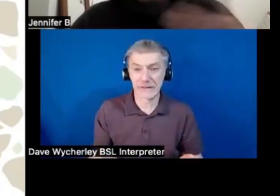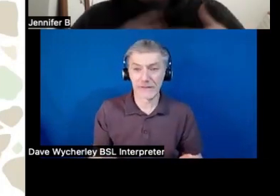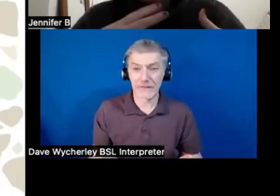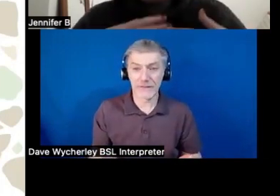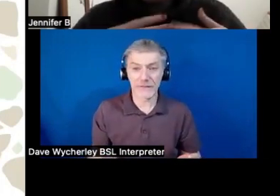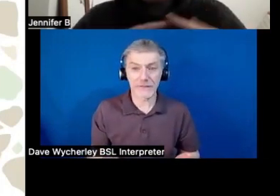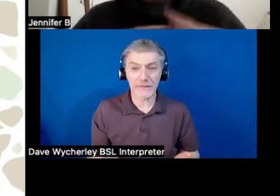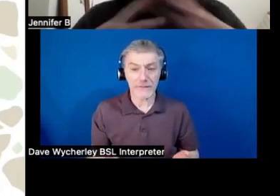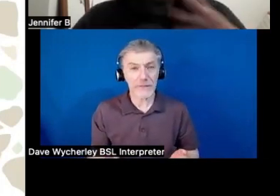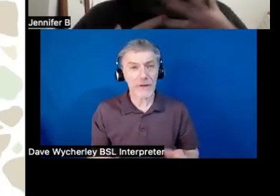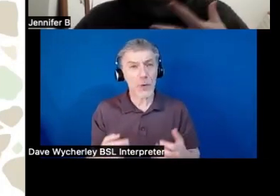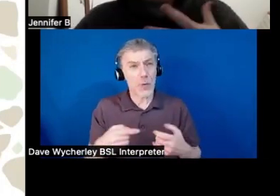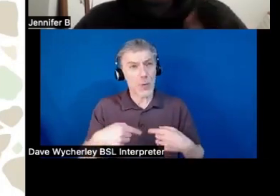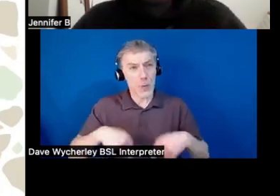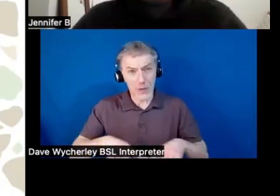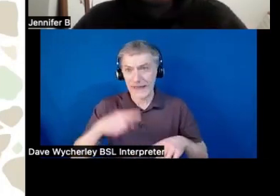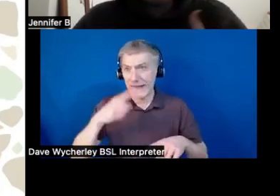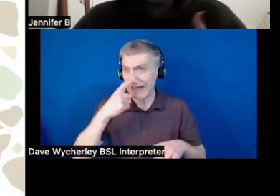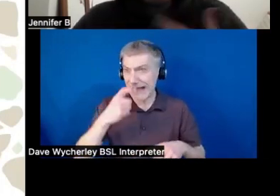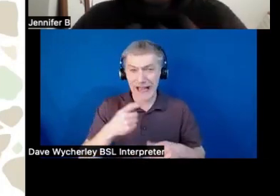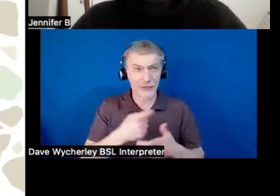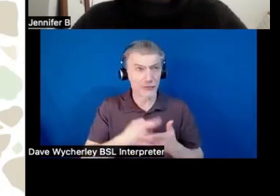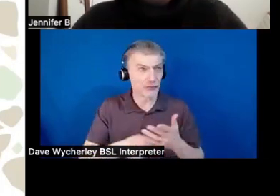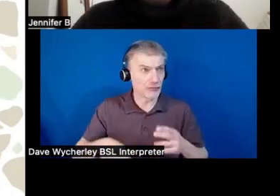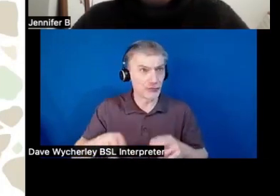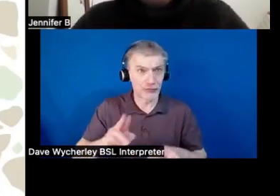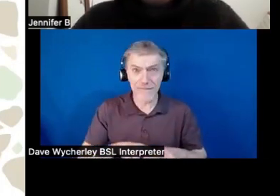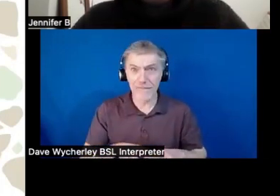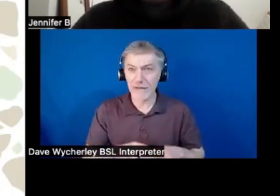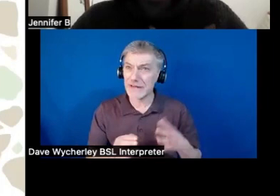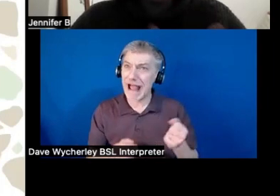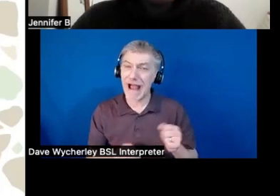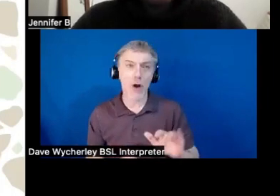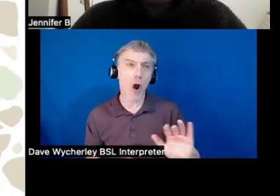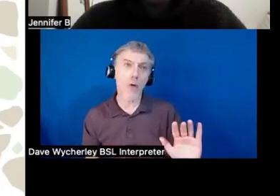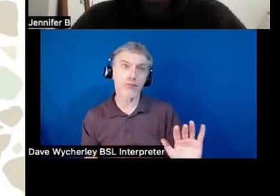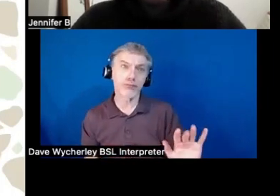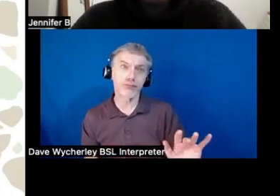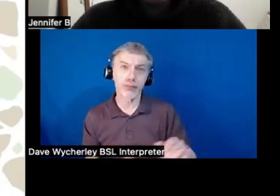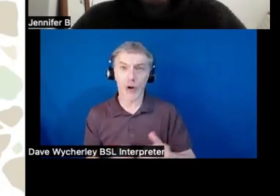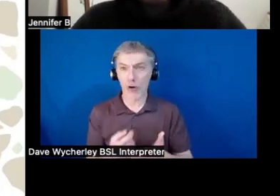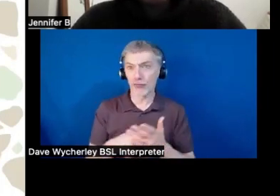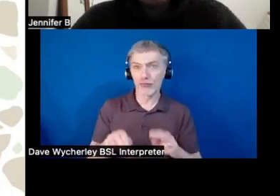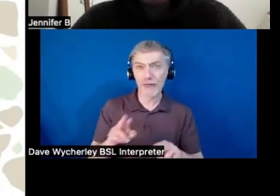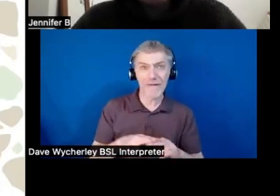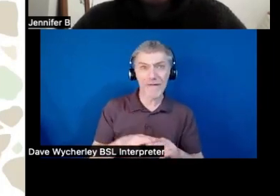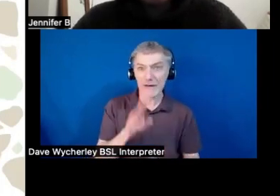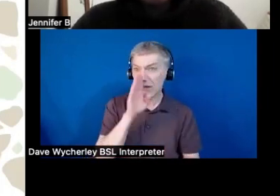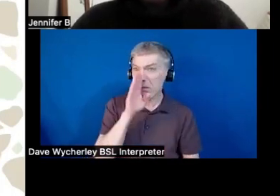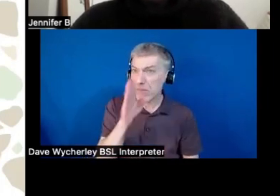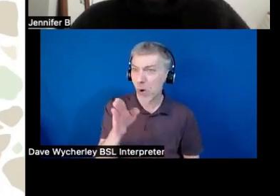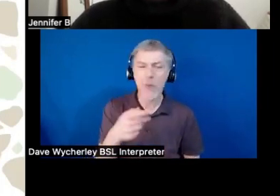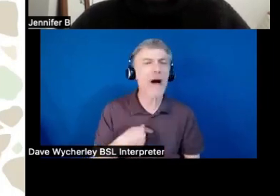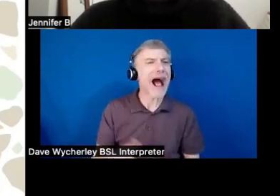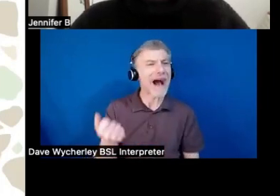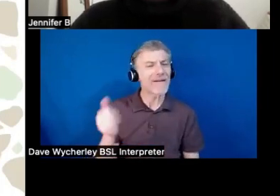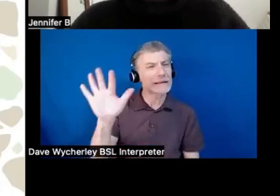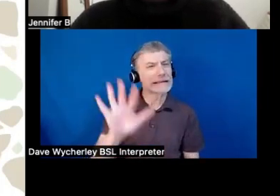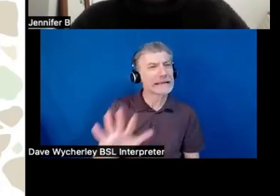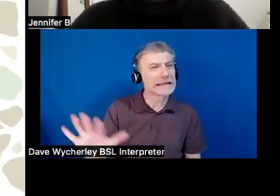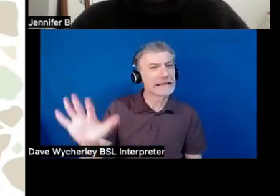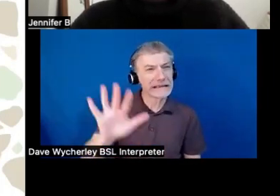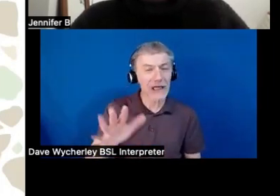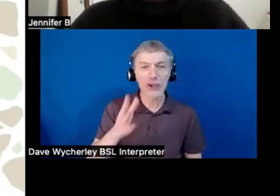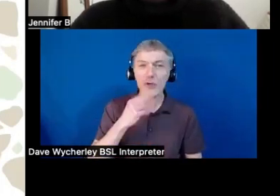make references to it as a point of creativity and fun, I guess, and a narrative challenge in terms of how we're creating. And I